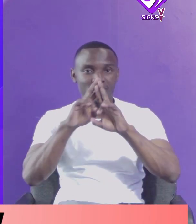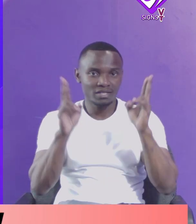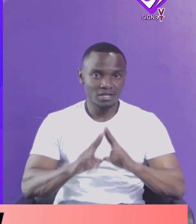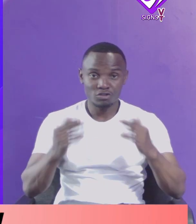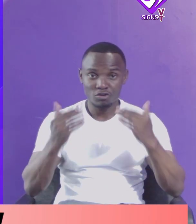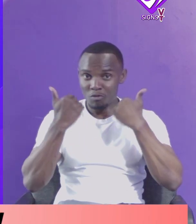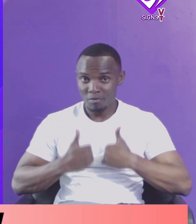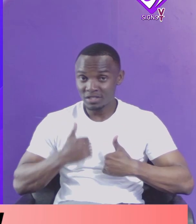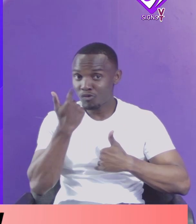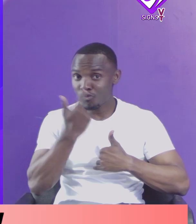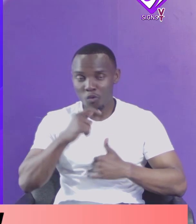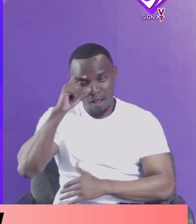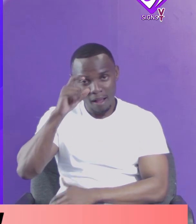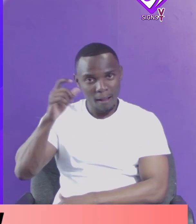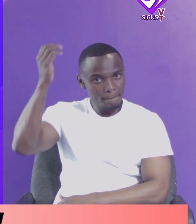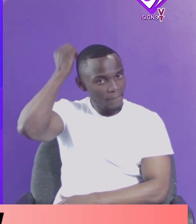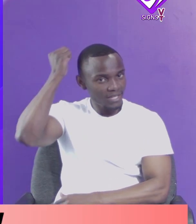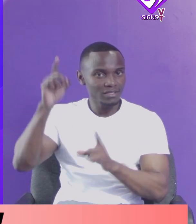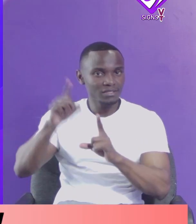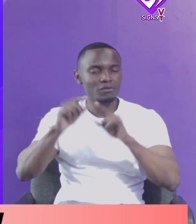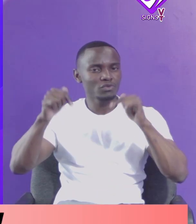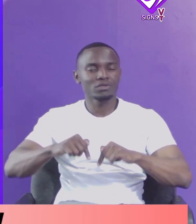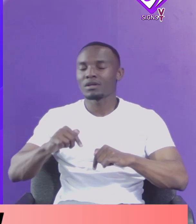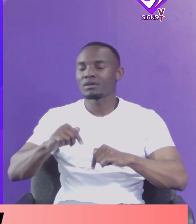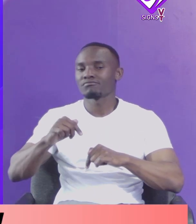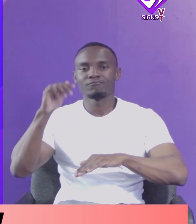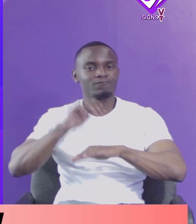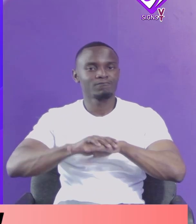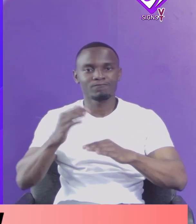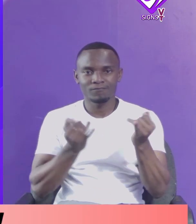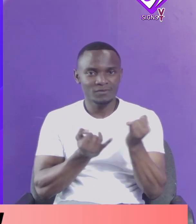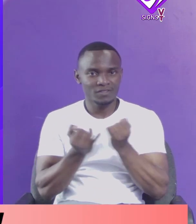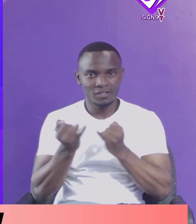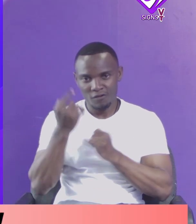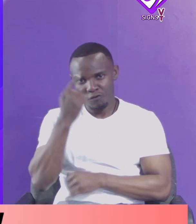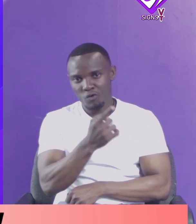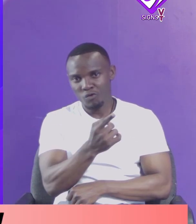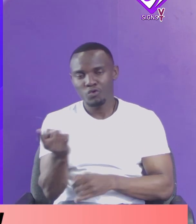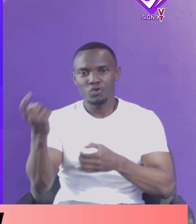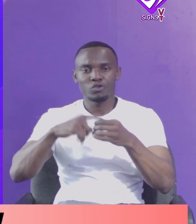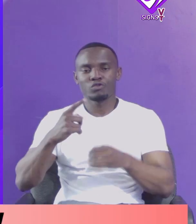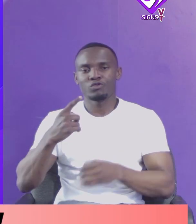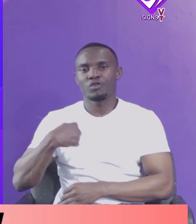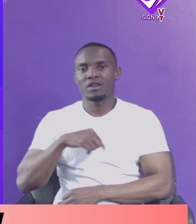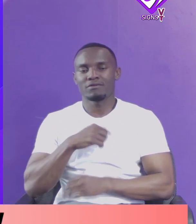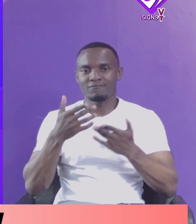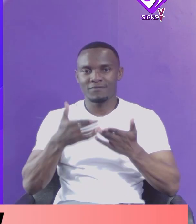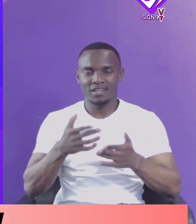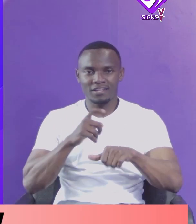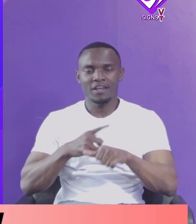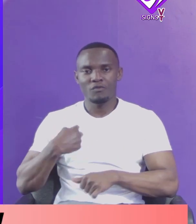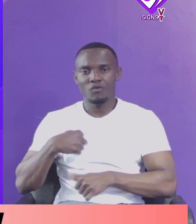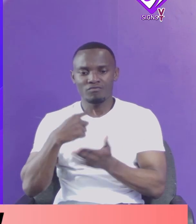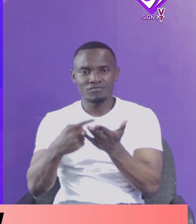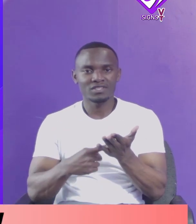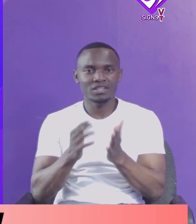and it is indeed another good Saturday for you to join us in this broadcast as we take you through the ongoings of matters of sports. So you are joining